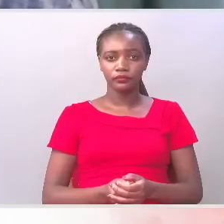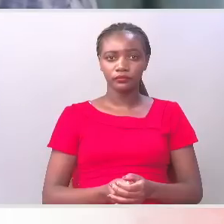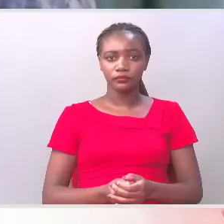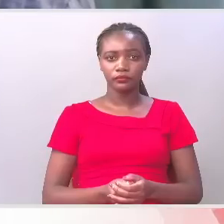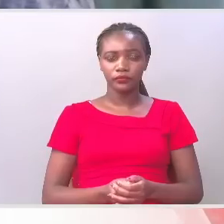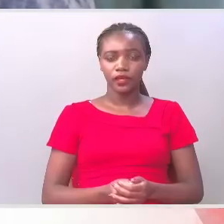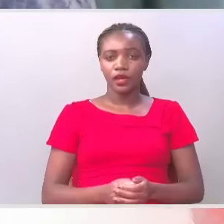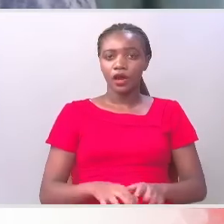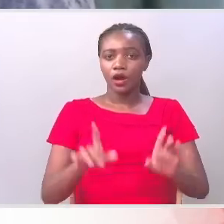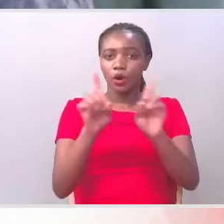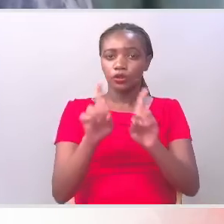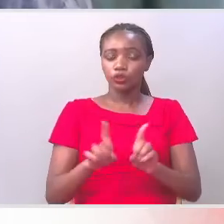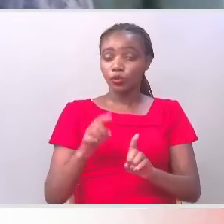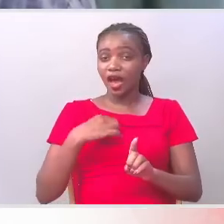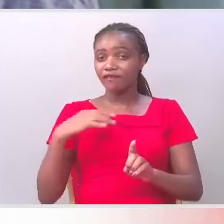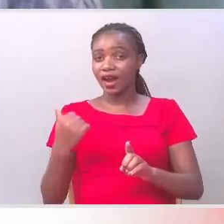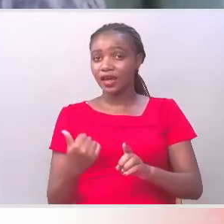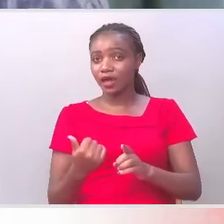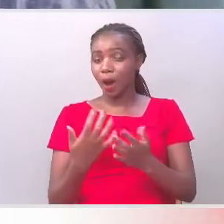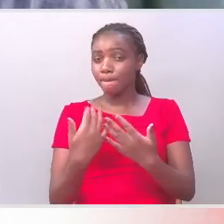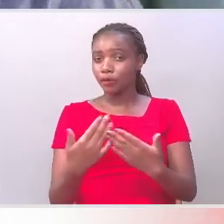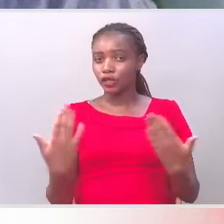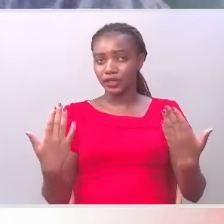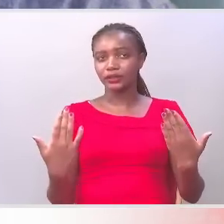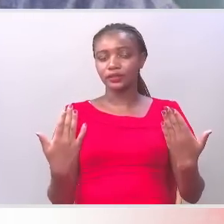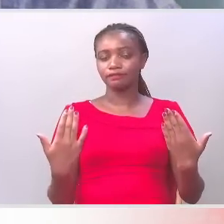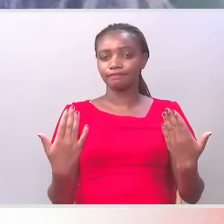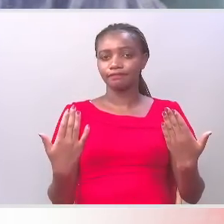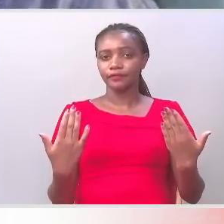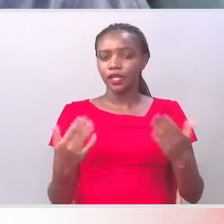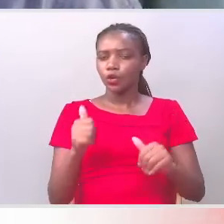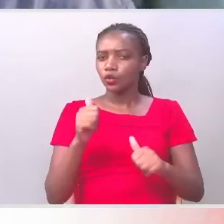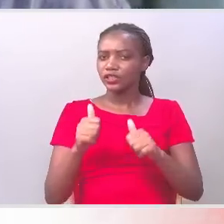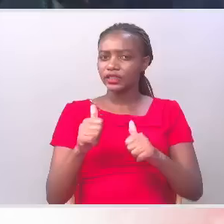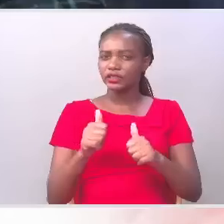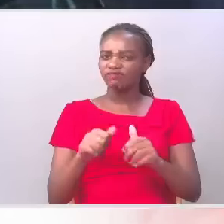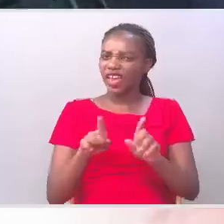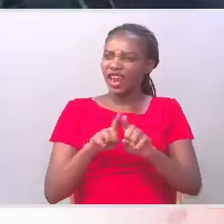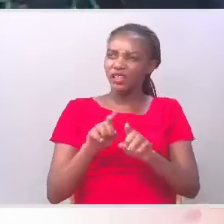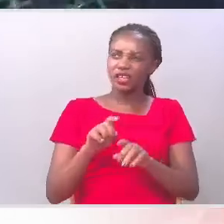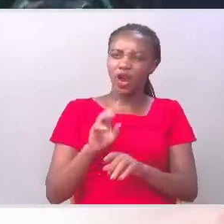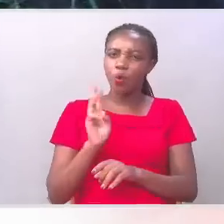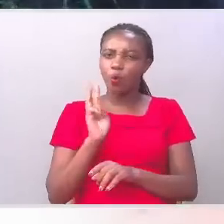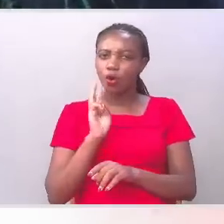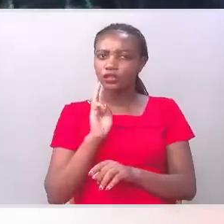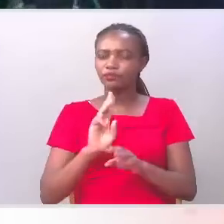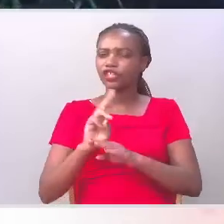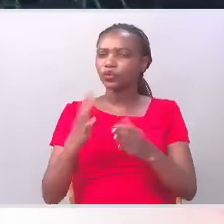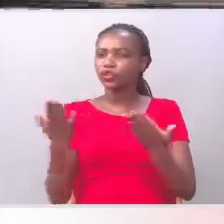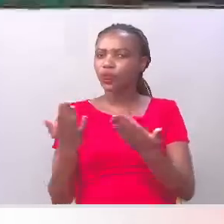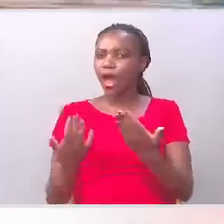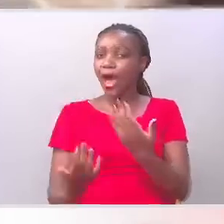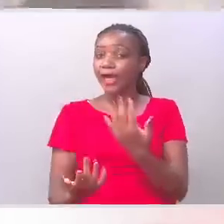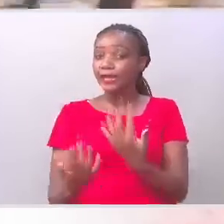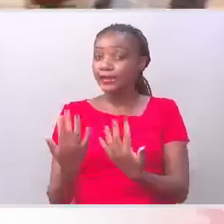There is also a byproduct that comes out in form of liquid form that is used in the kitchen